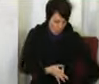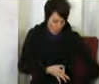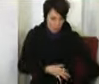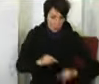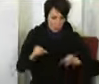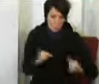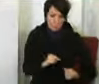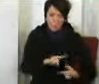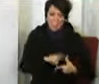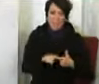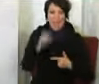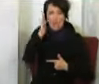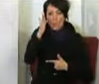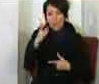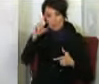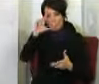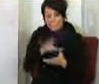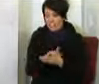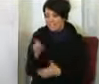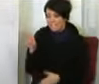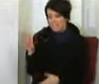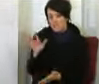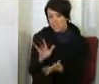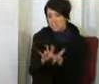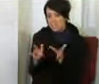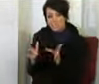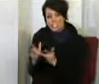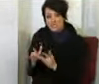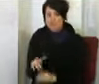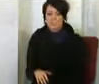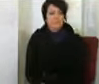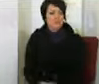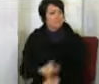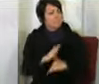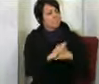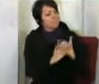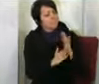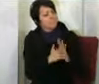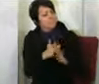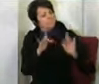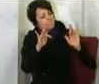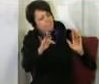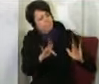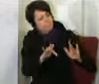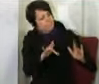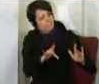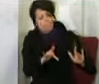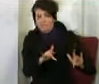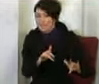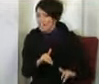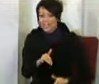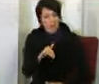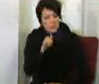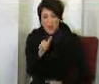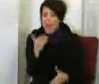And Jesus is so compassionate, so unwavering, so unstirred by our